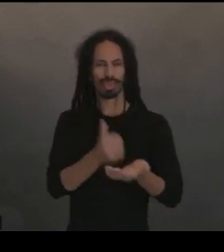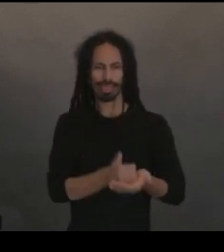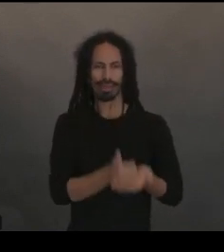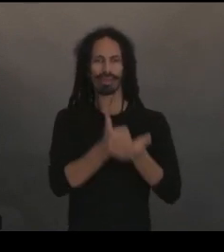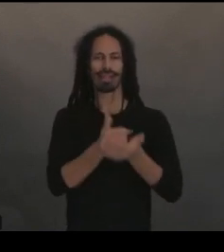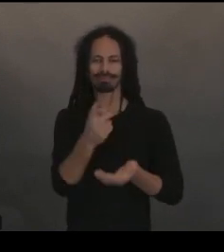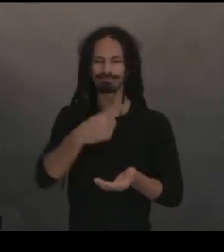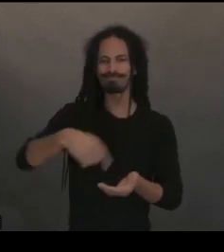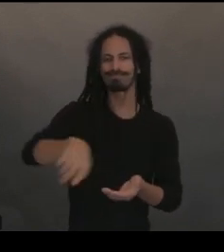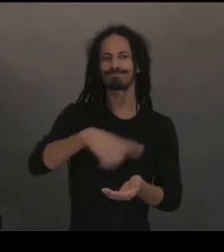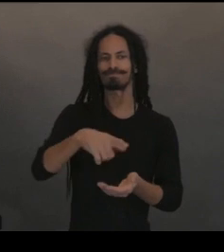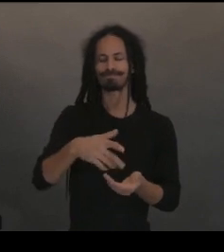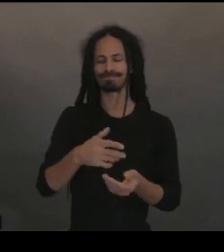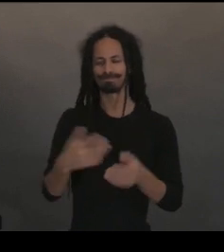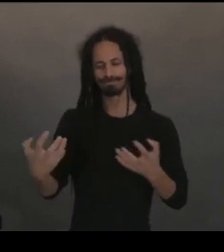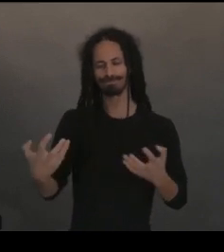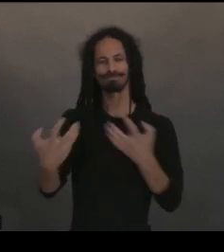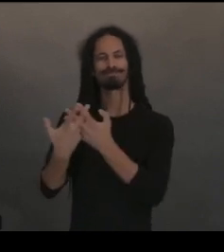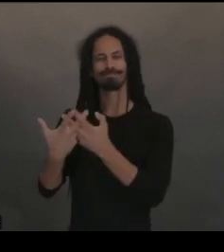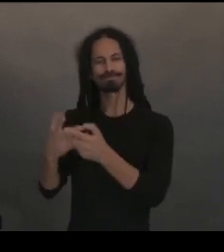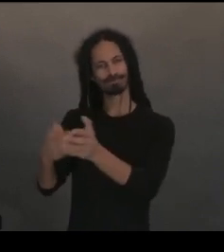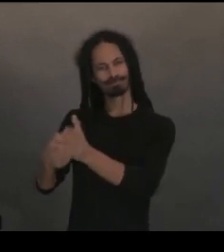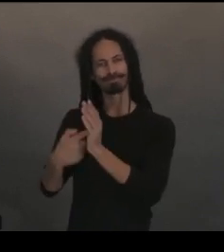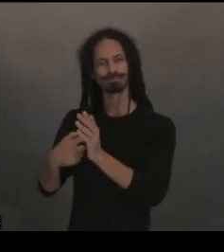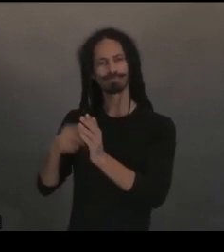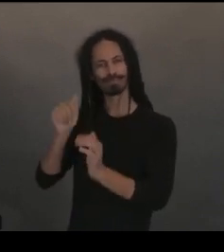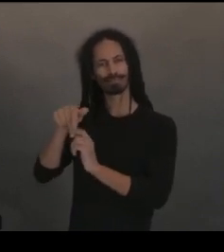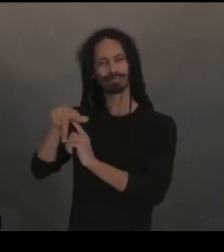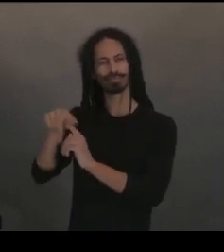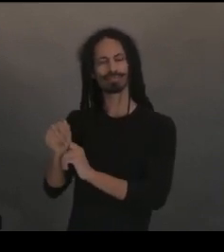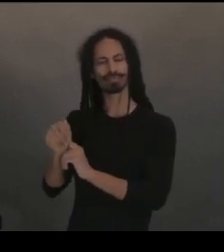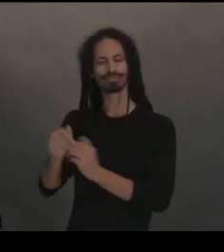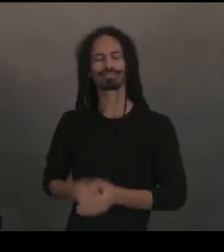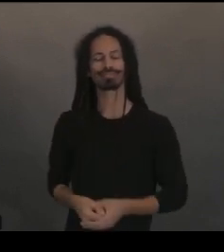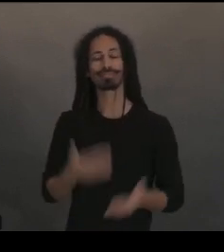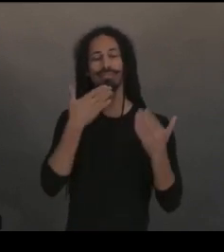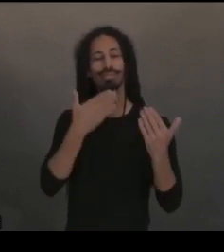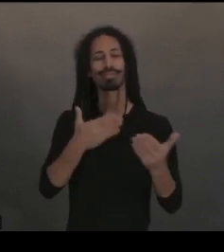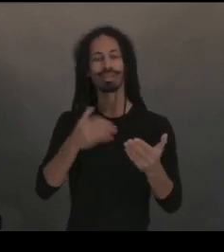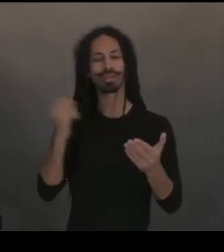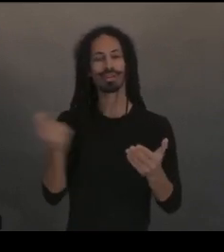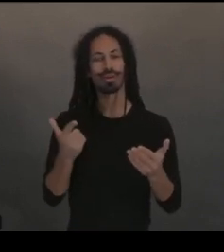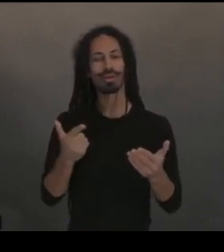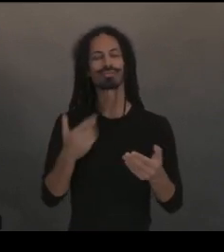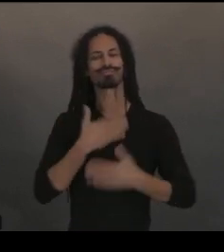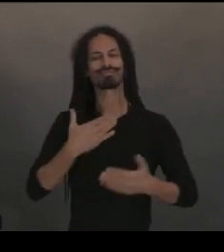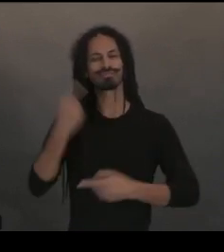reference requirements for different source types. Thank you, everyone. Have a good day.